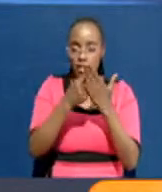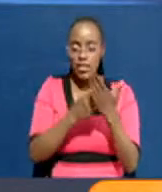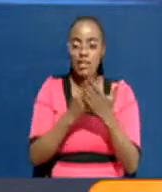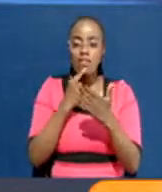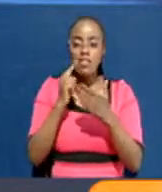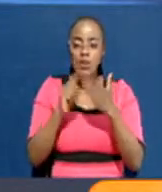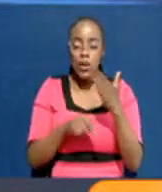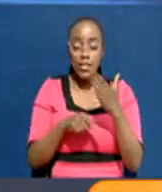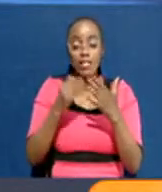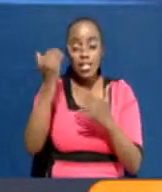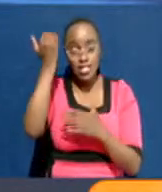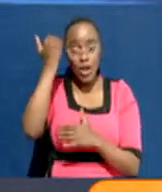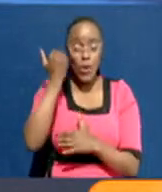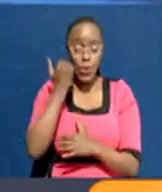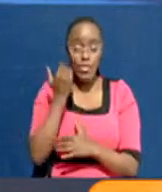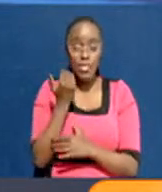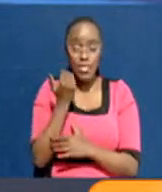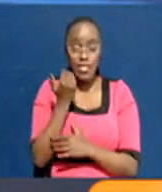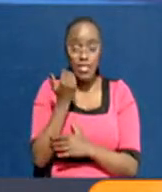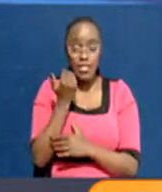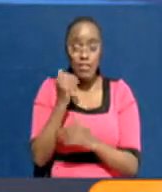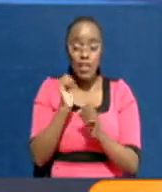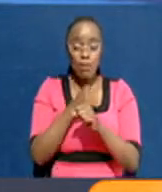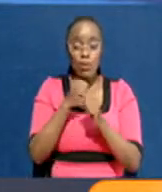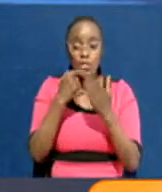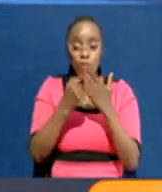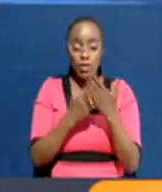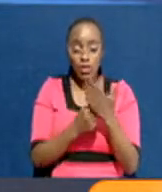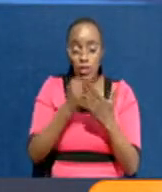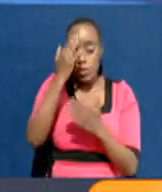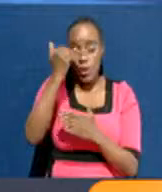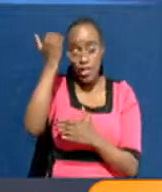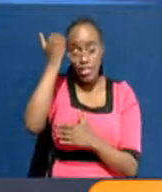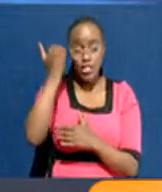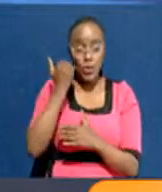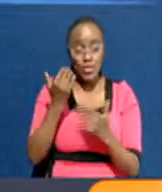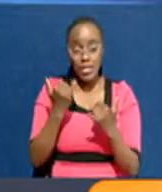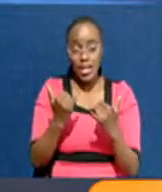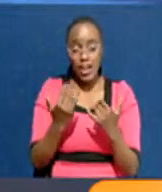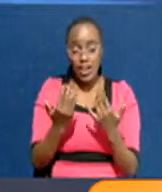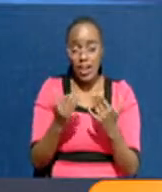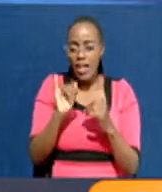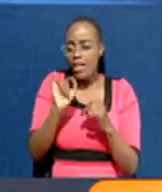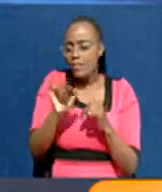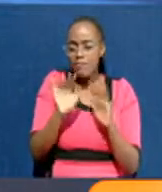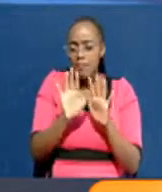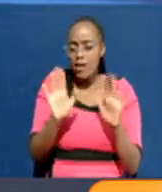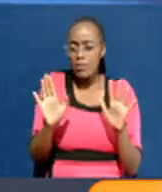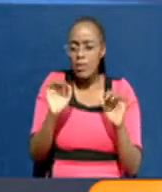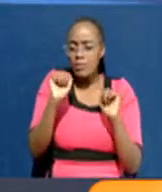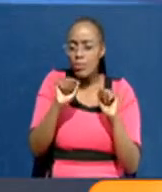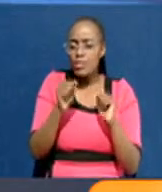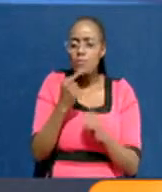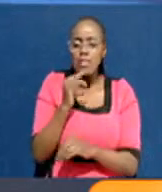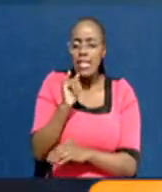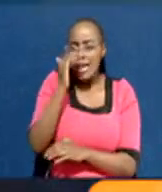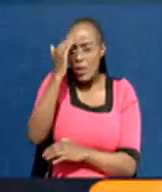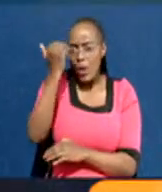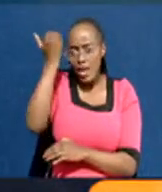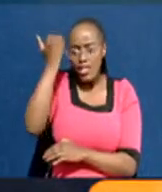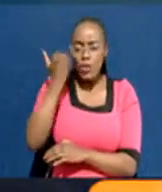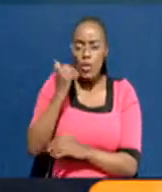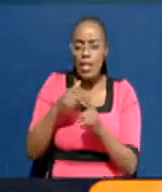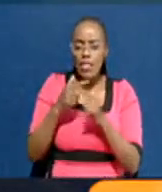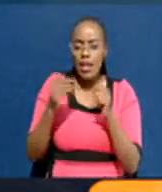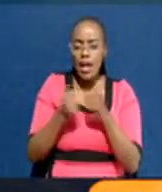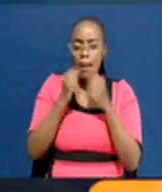being in court, I couldn't discuss it on public TV. Is that all? That's all I can say. What happens